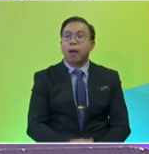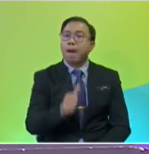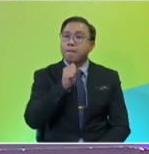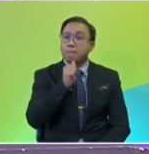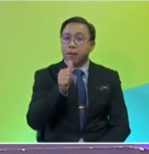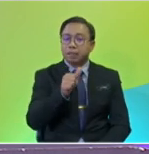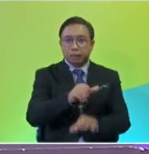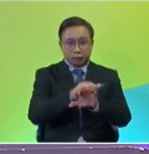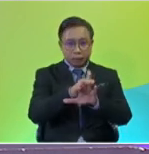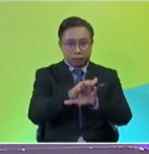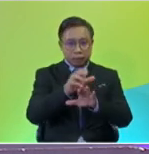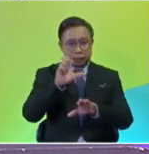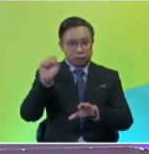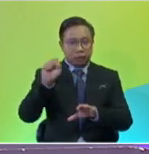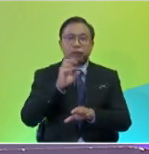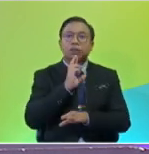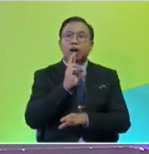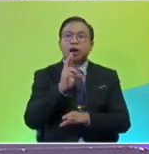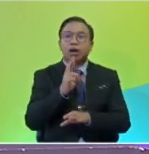but turtles are